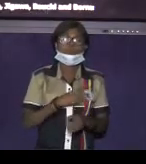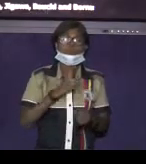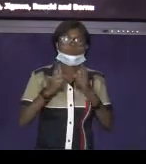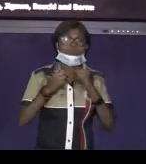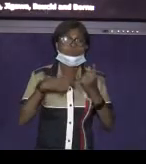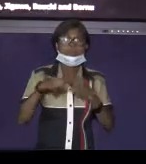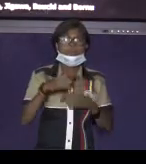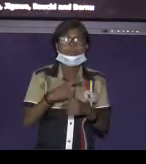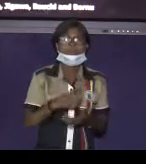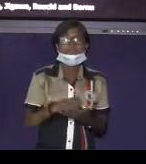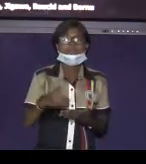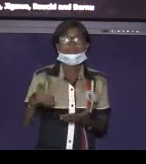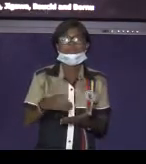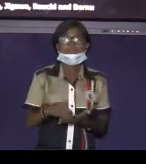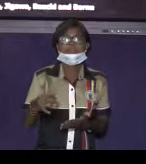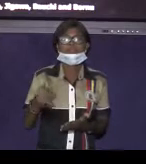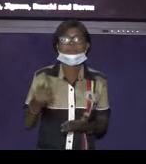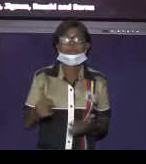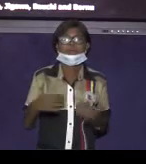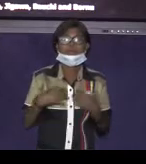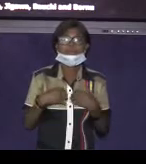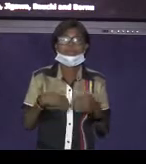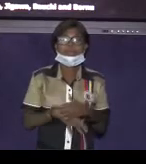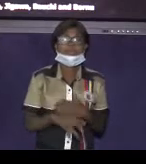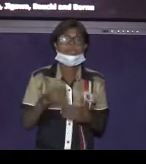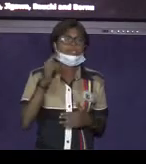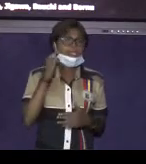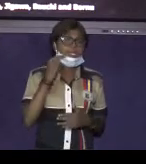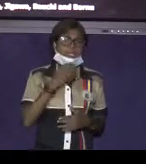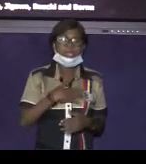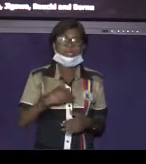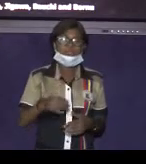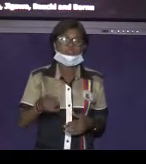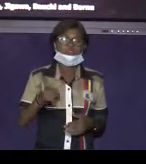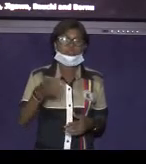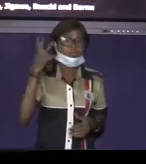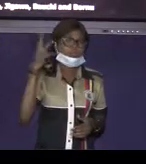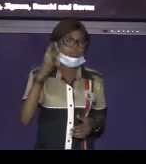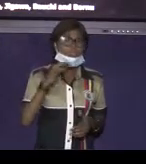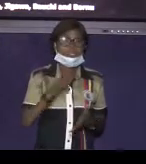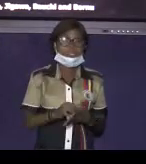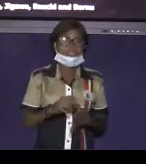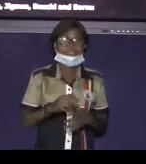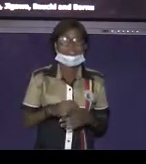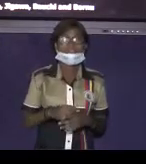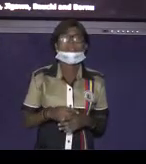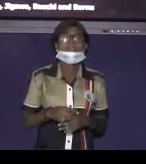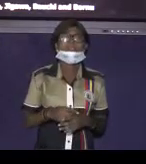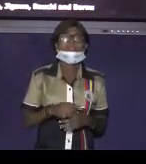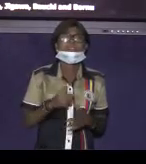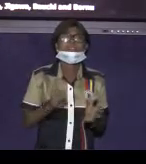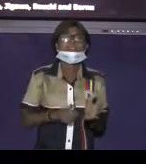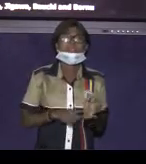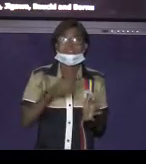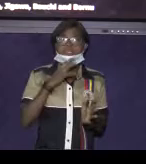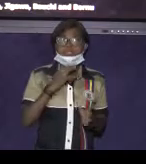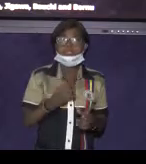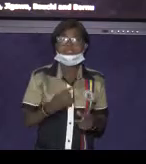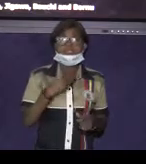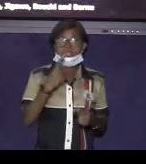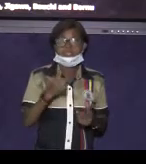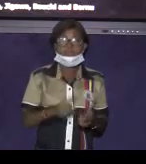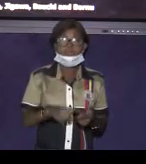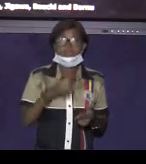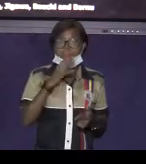we talked about distribution of animals in Nigeria, and you were told that distribution of animals in Nigeria refers to